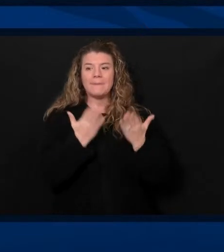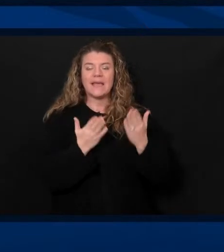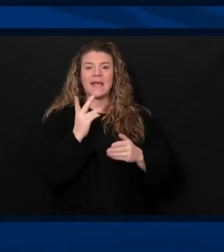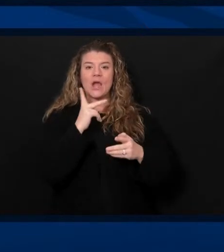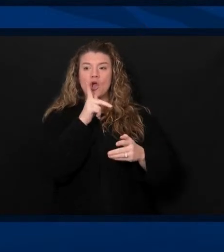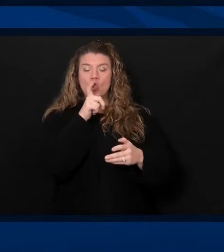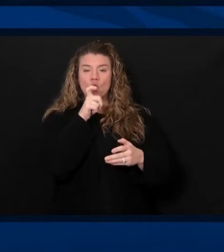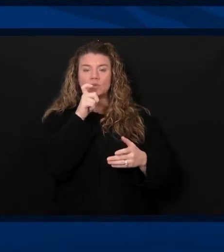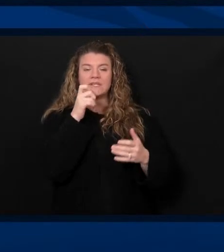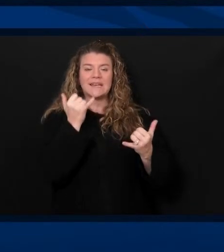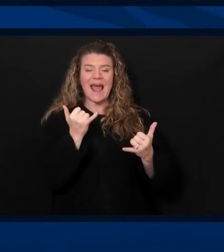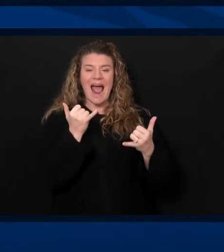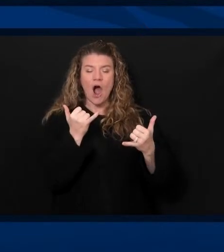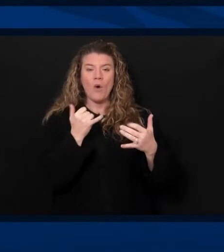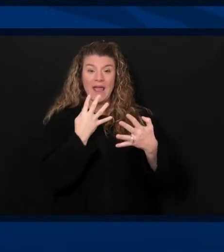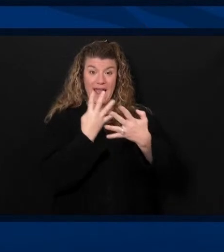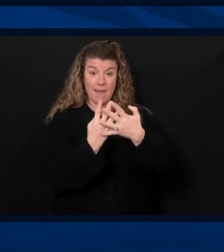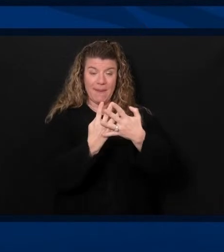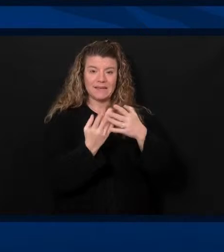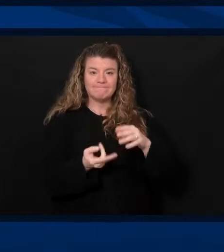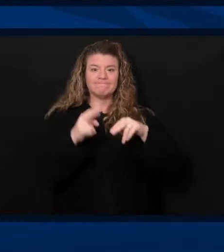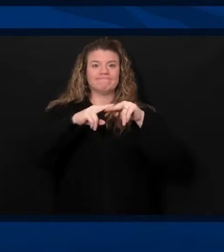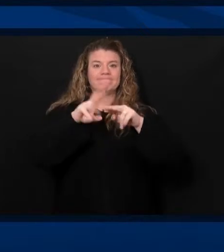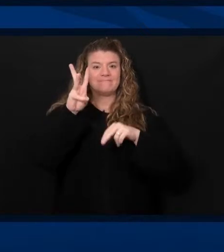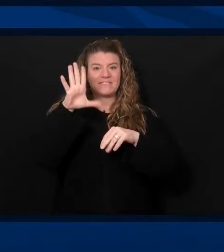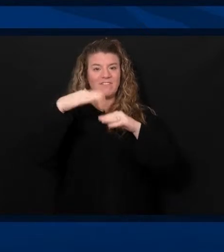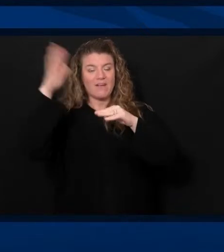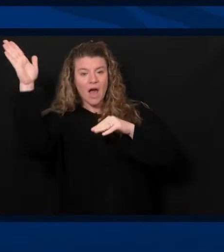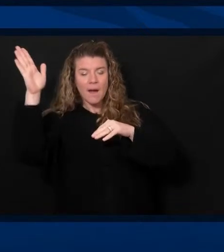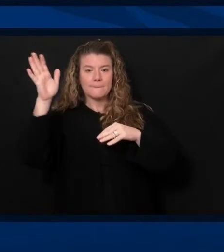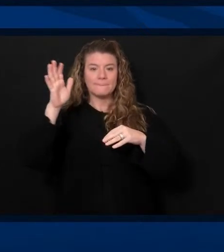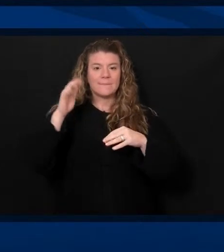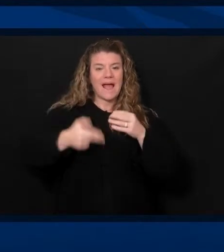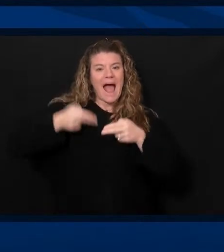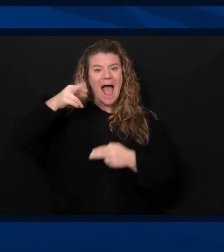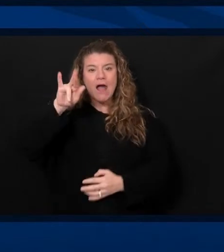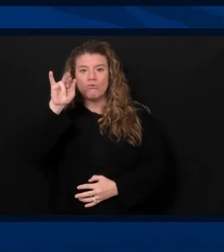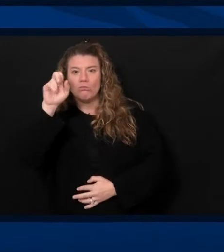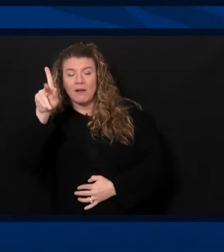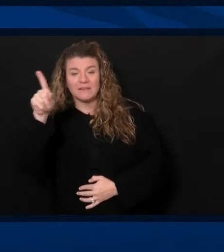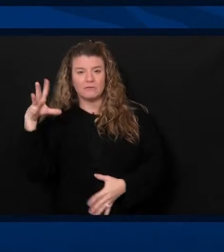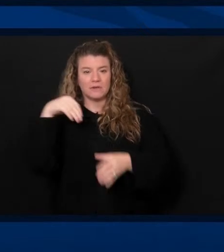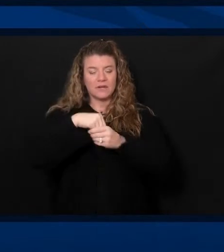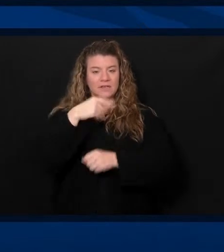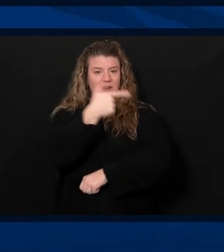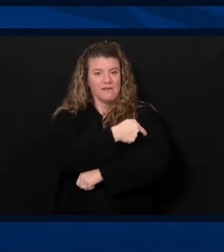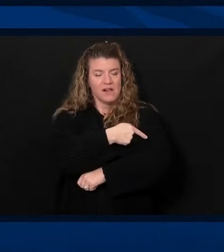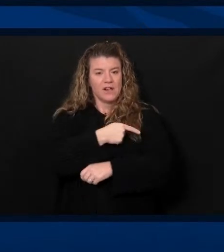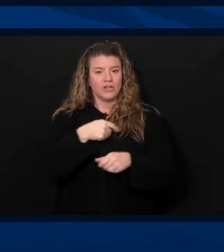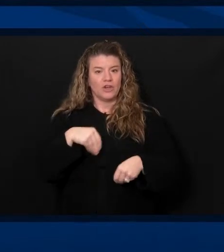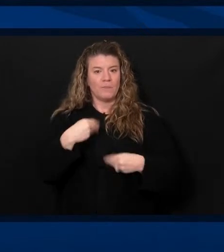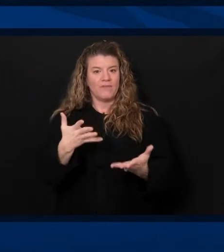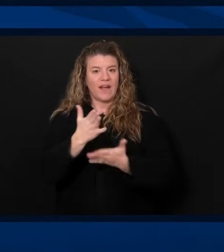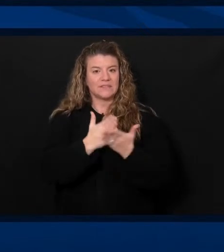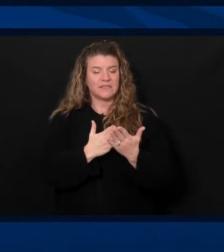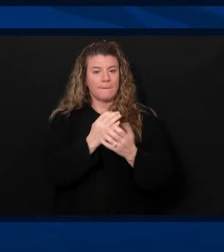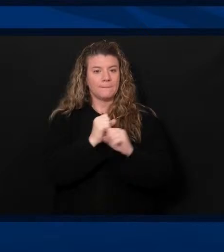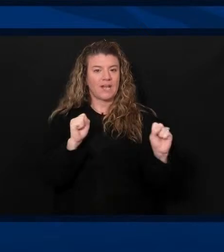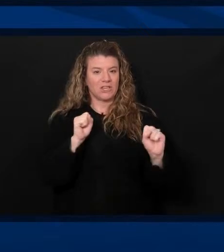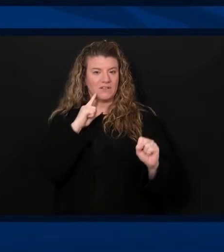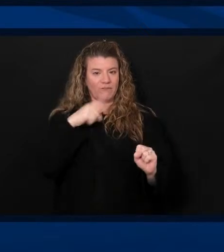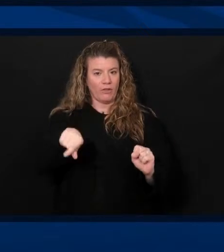risk categories, age 65 and up, vaccinated to provide some additional protections to those inmates? Thank